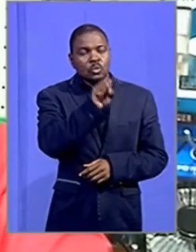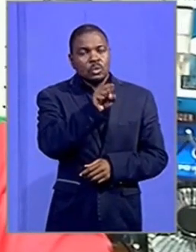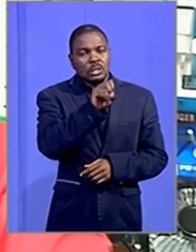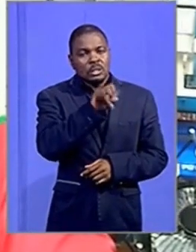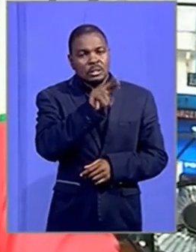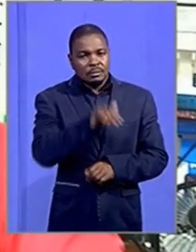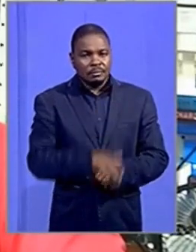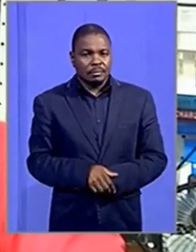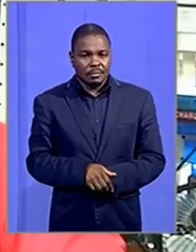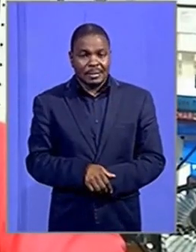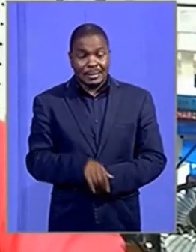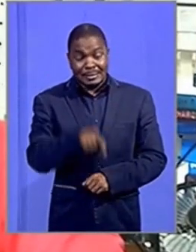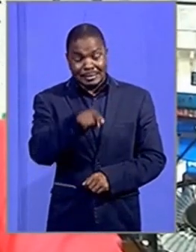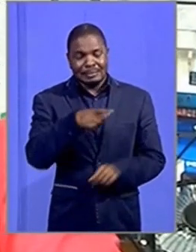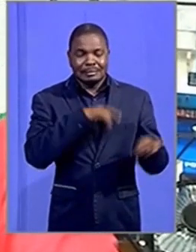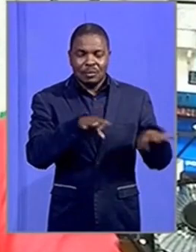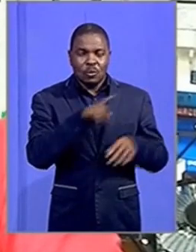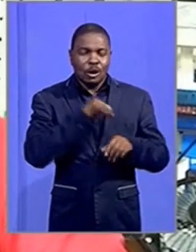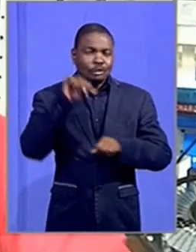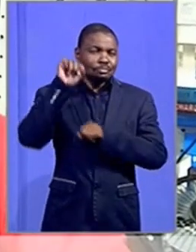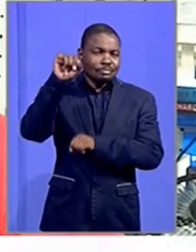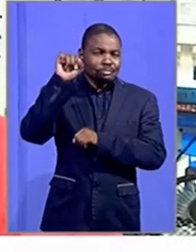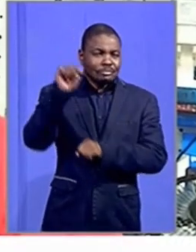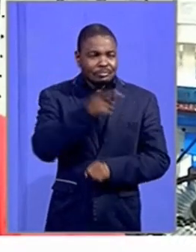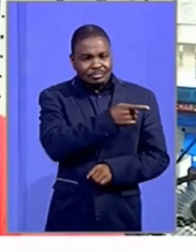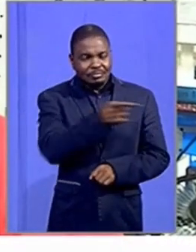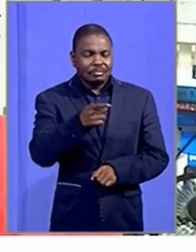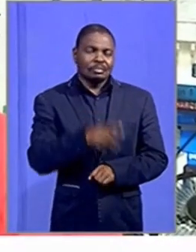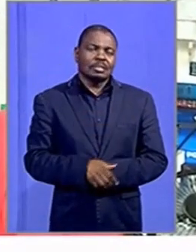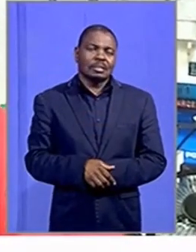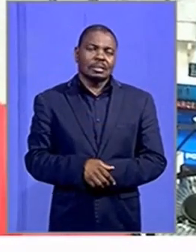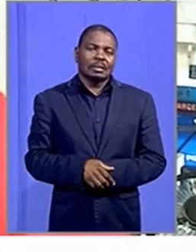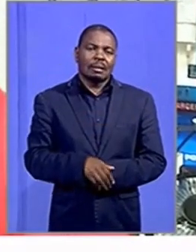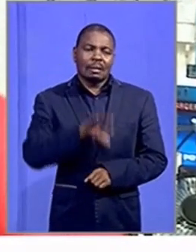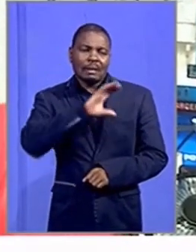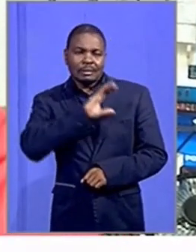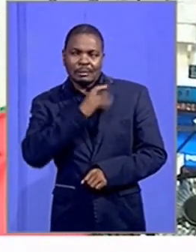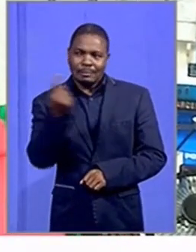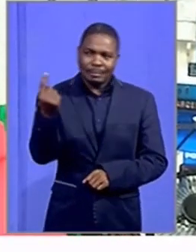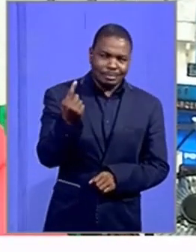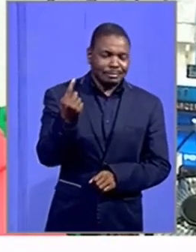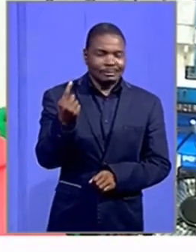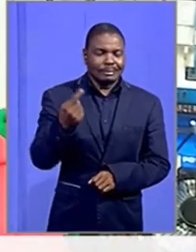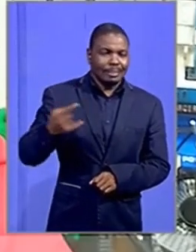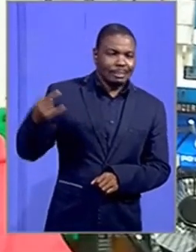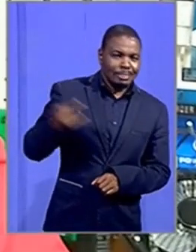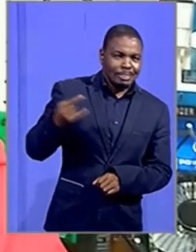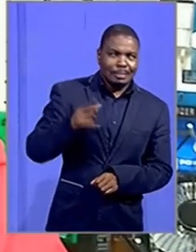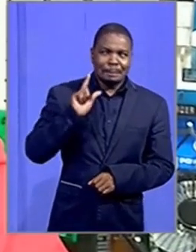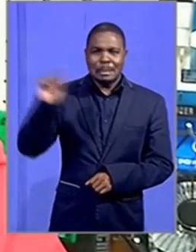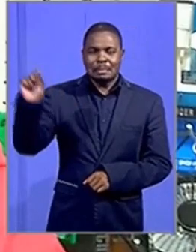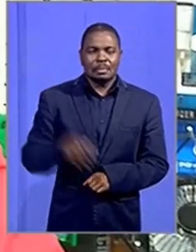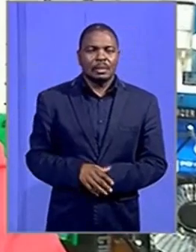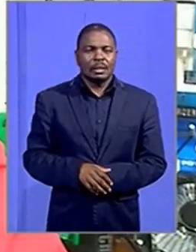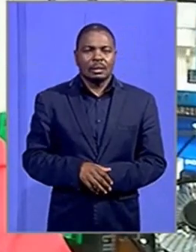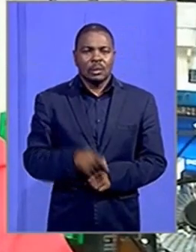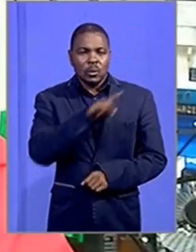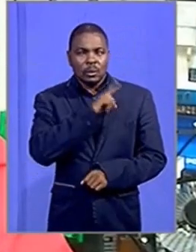is suffering also a strike. The people is when he's afraid, the customer is when he's come, then he's afraid, run away. When he's